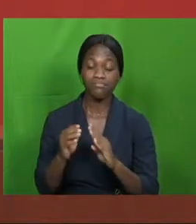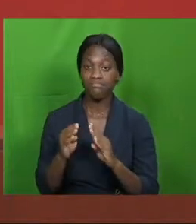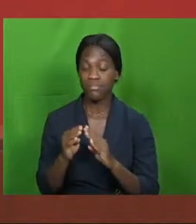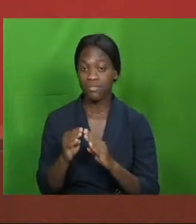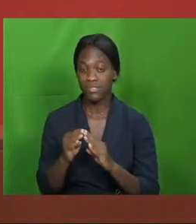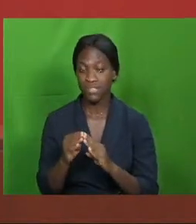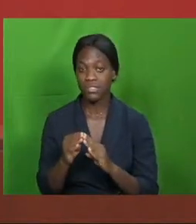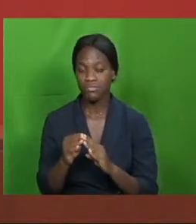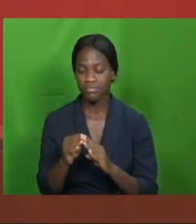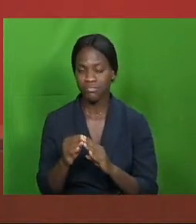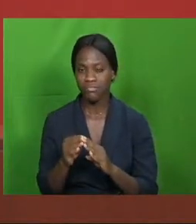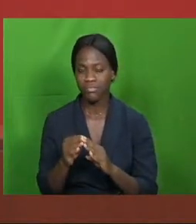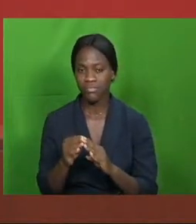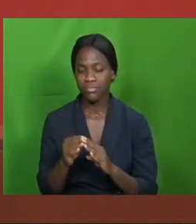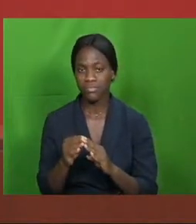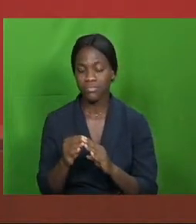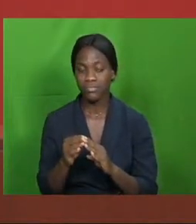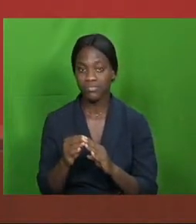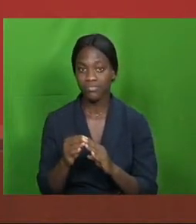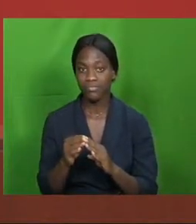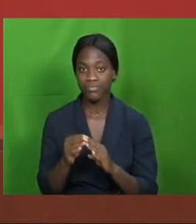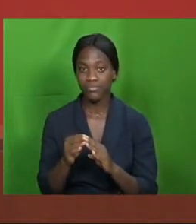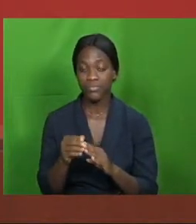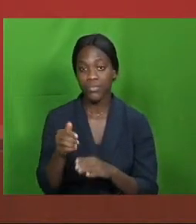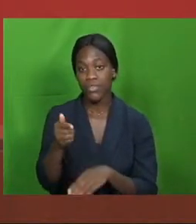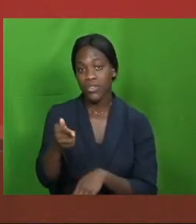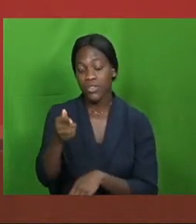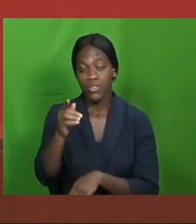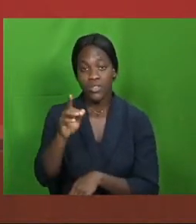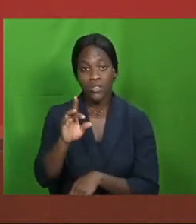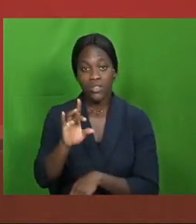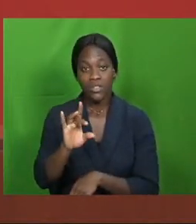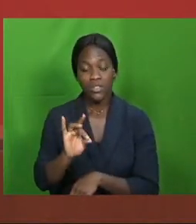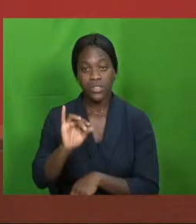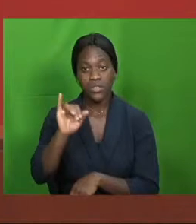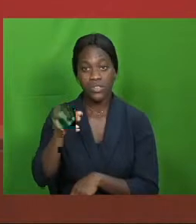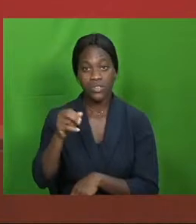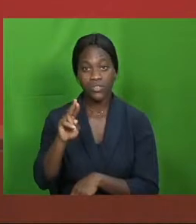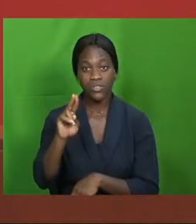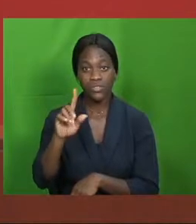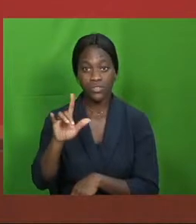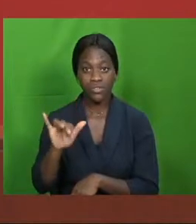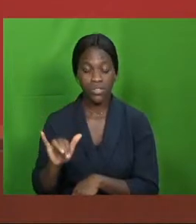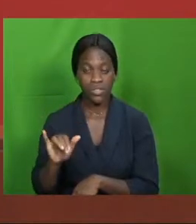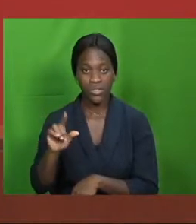that is, on the 28th day of July 2022,